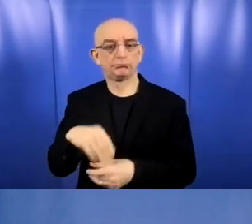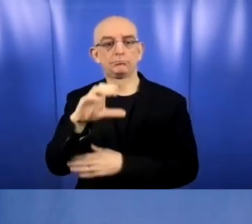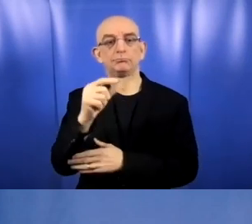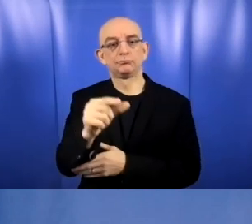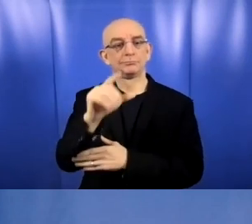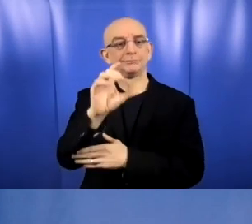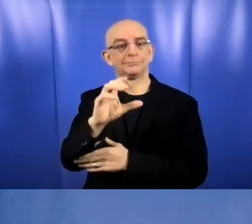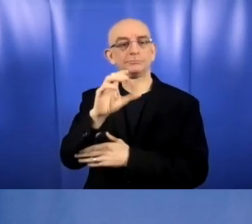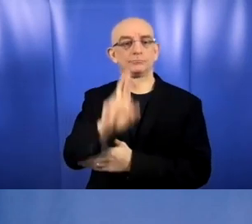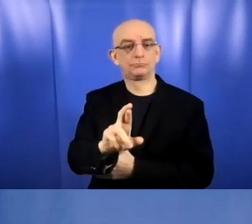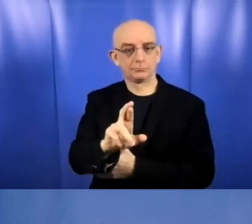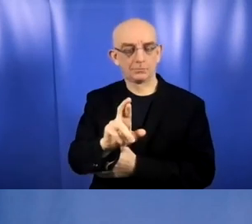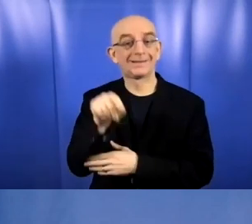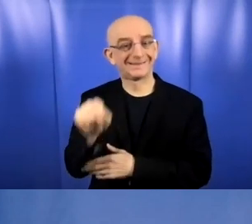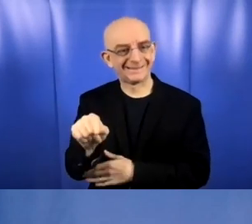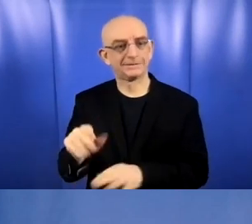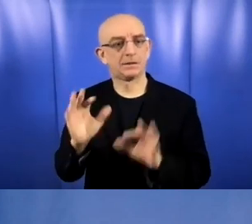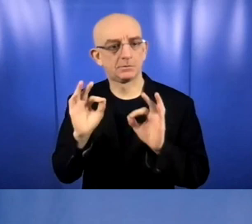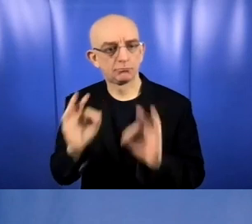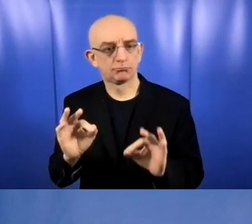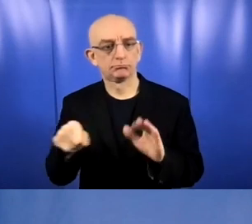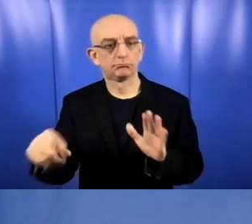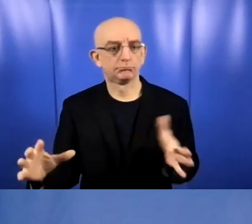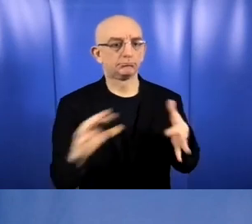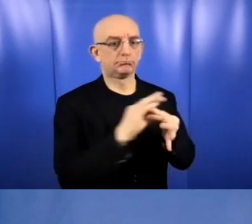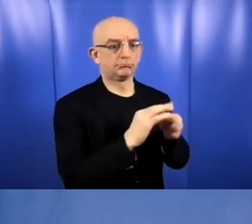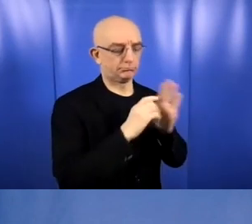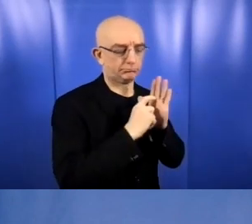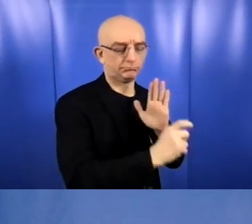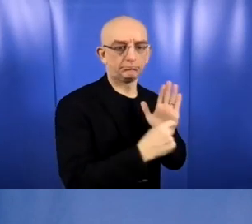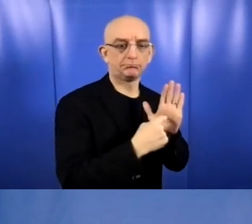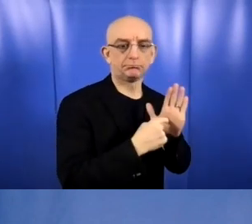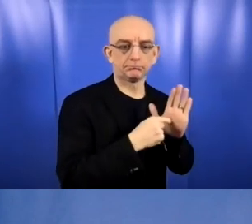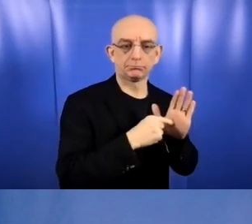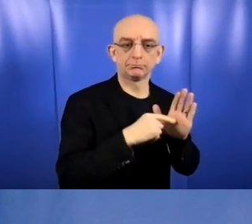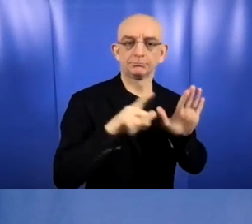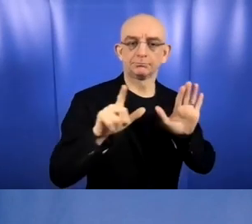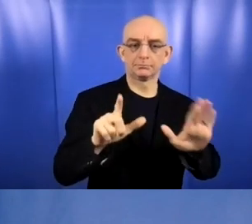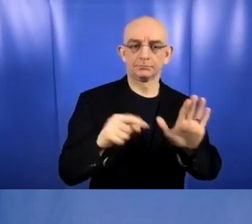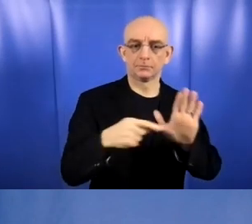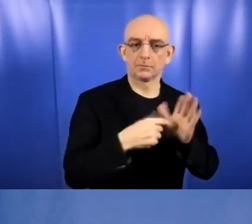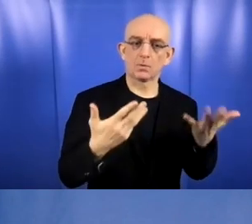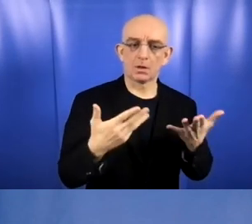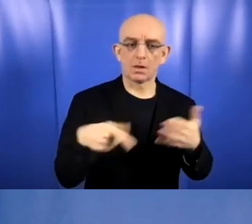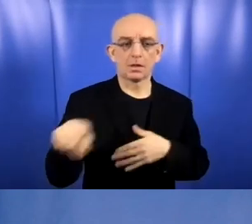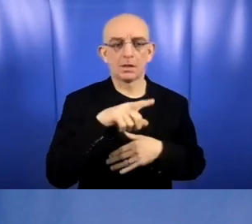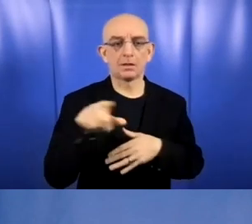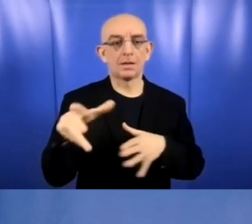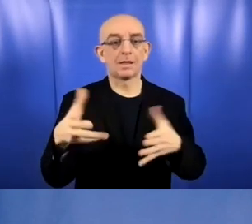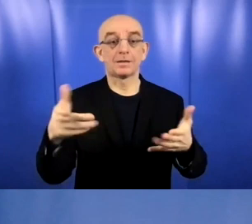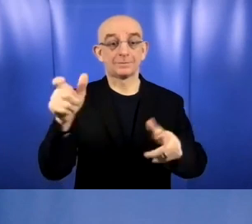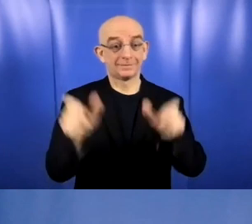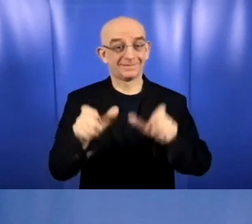access to third country solutions, and support conditions in countries of origin for return in safety and